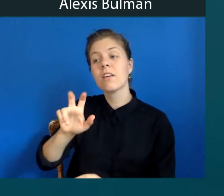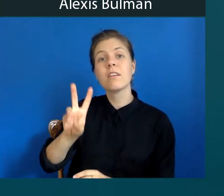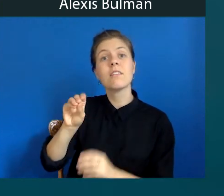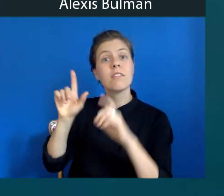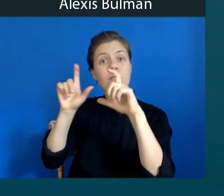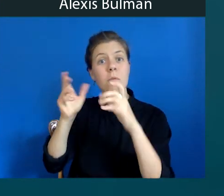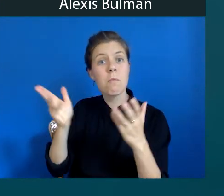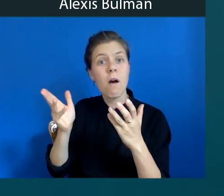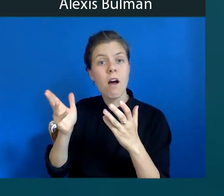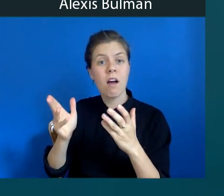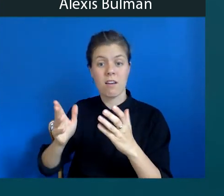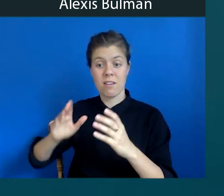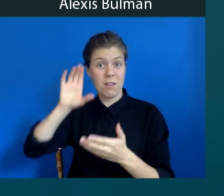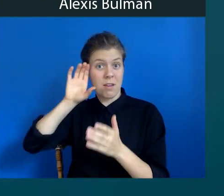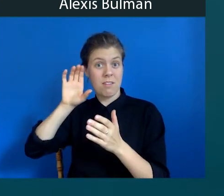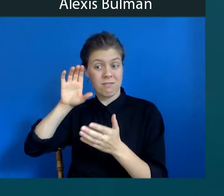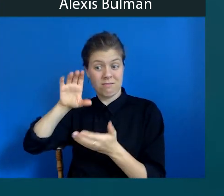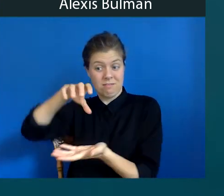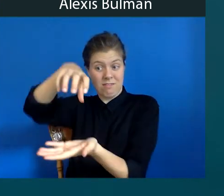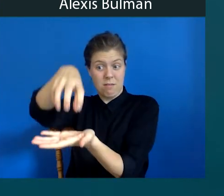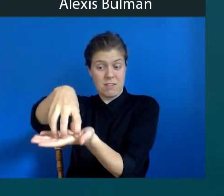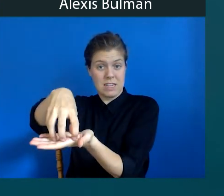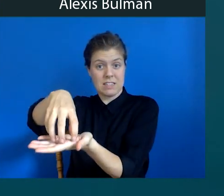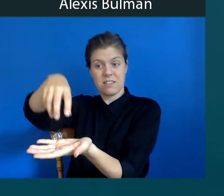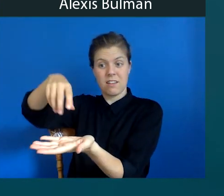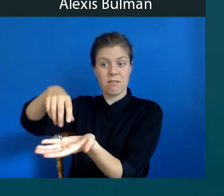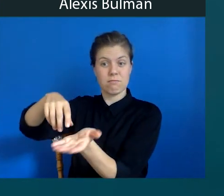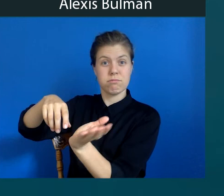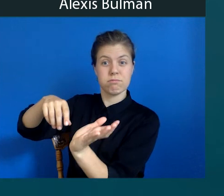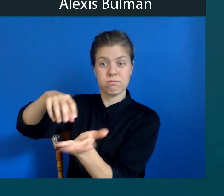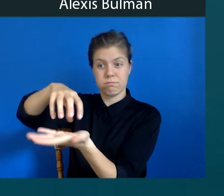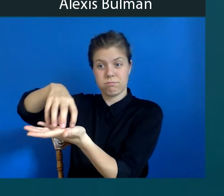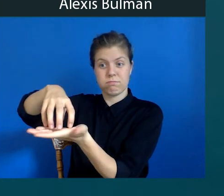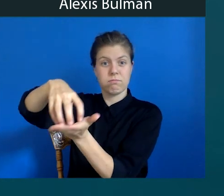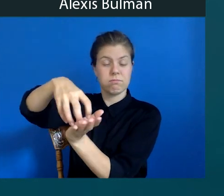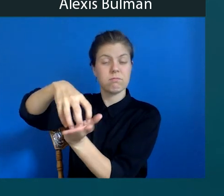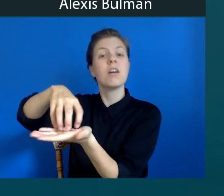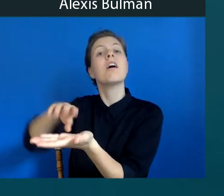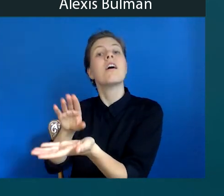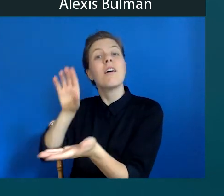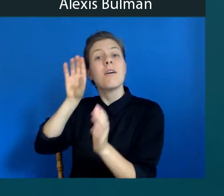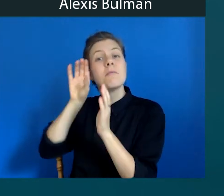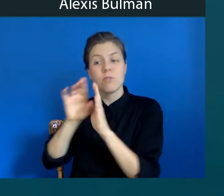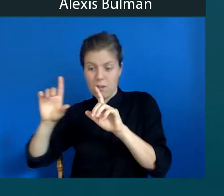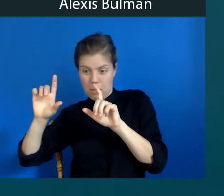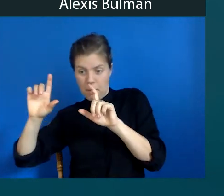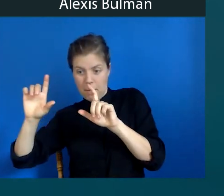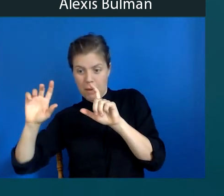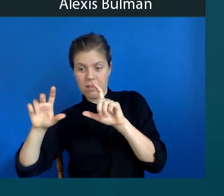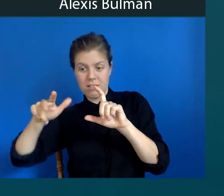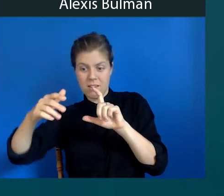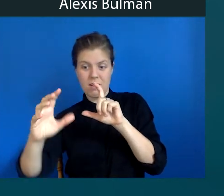of images of an object photographed in sequence on a turntable. When the images are displayed online,